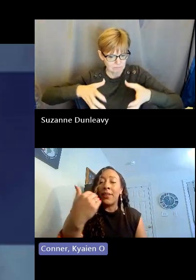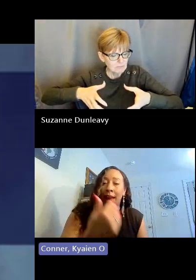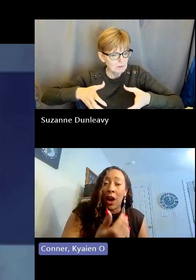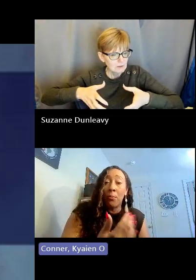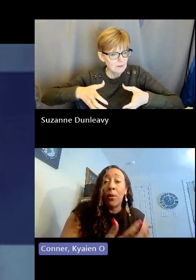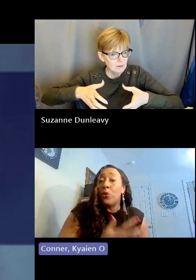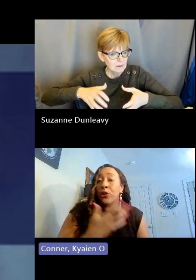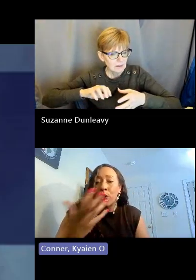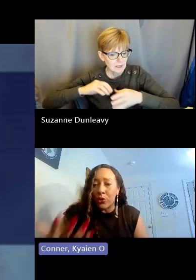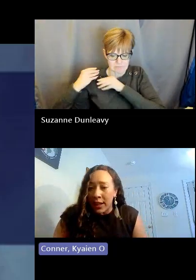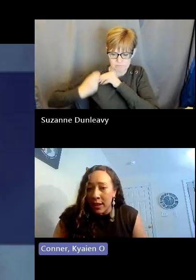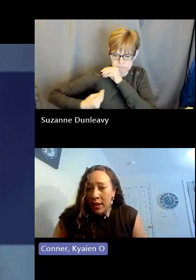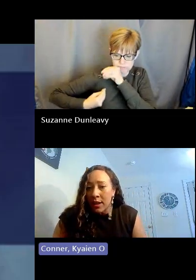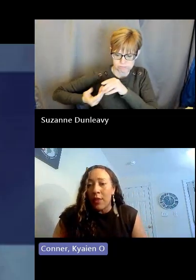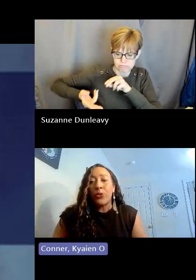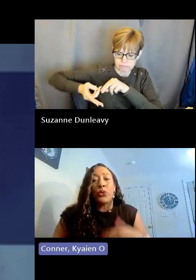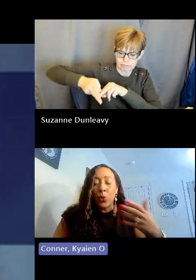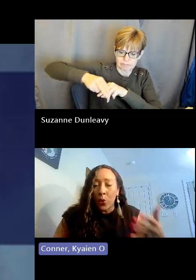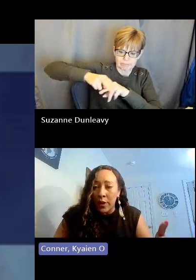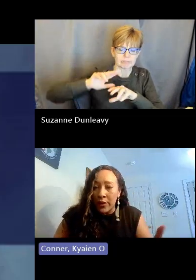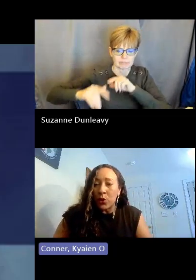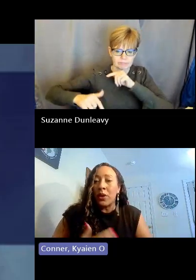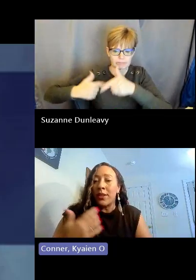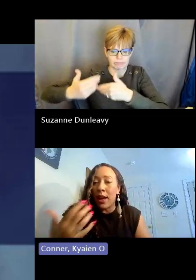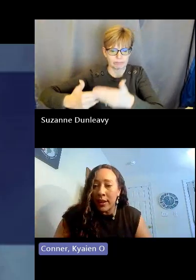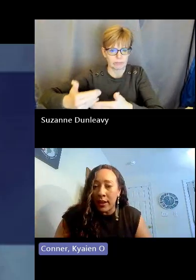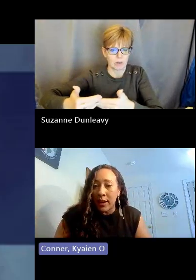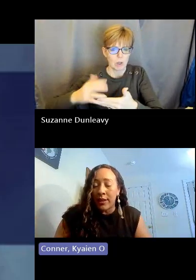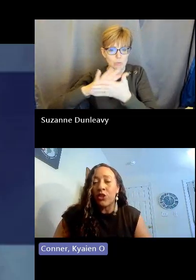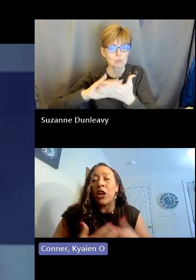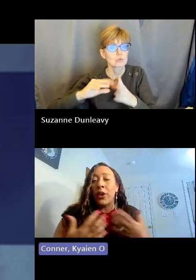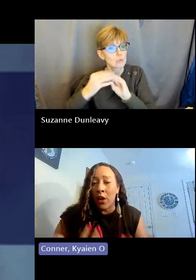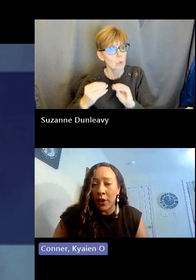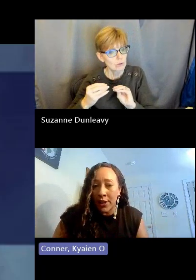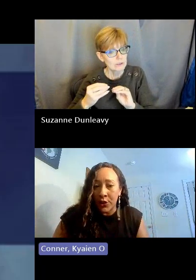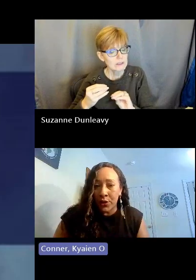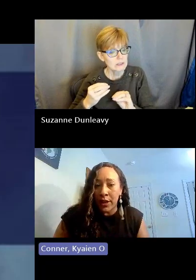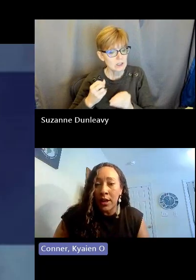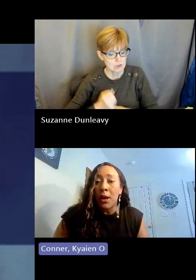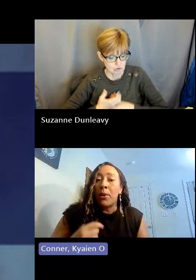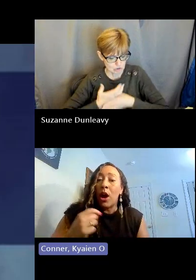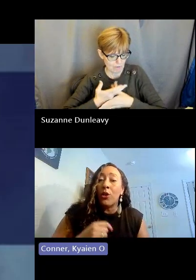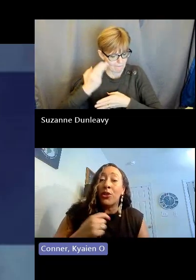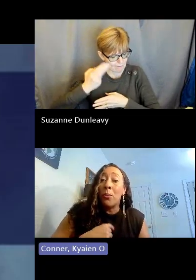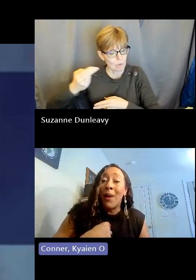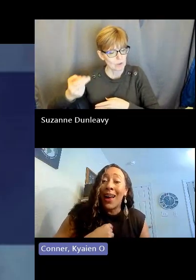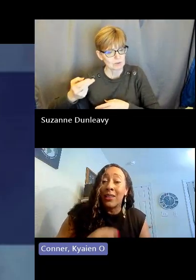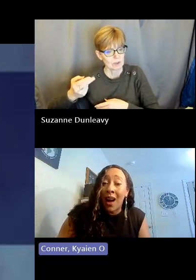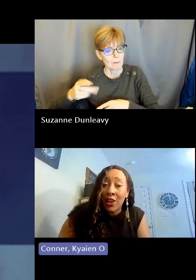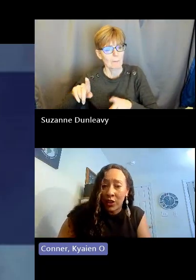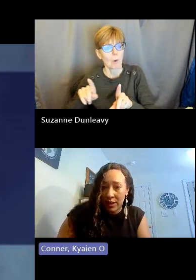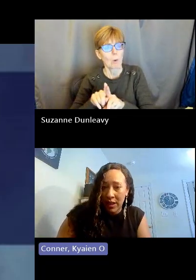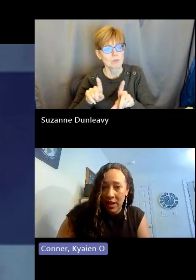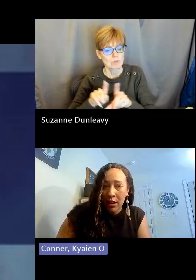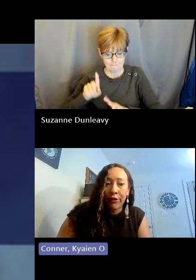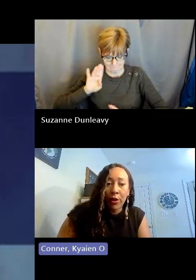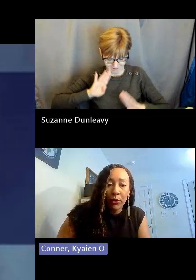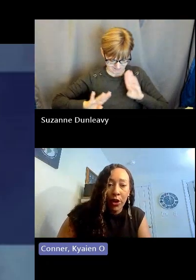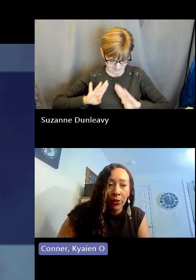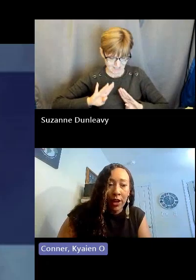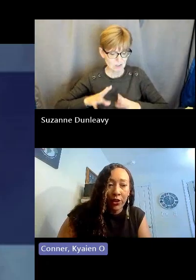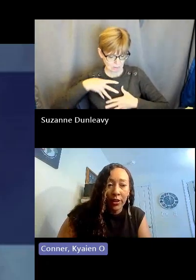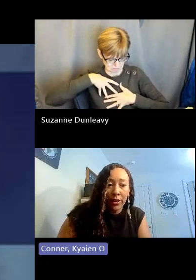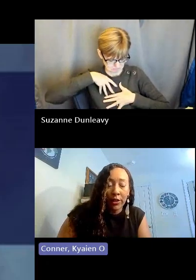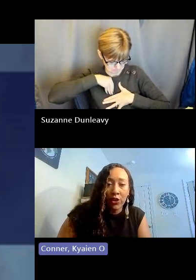as it's passed down, both socially through stories, storytelling, sharing of our history, but also biologically